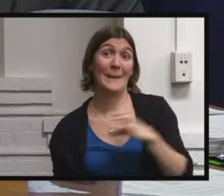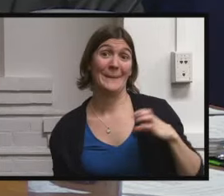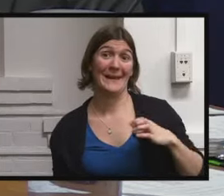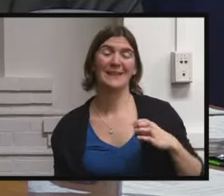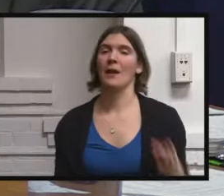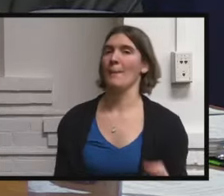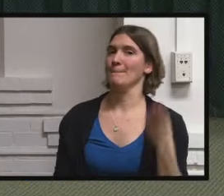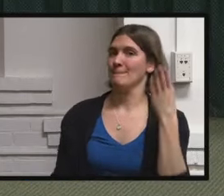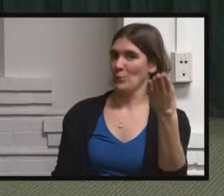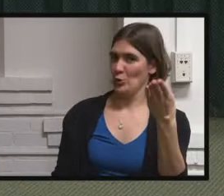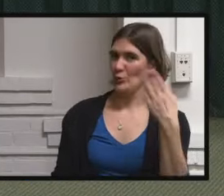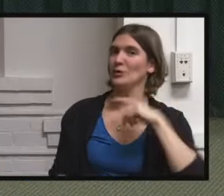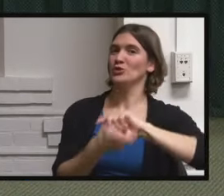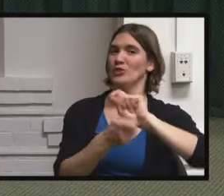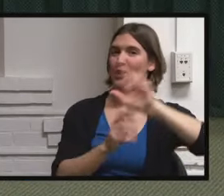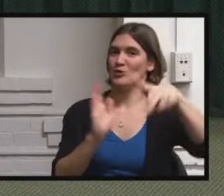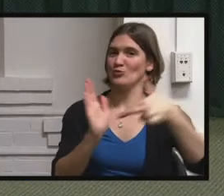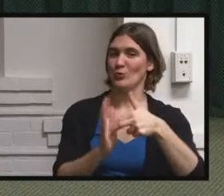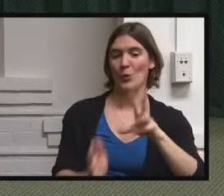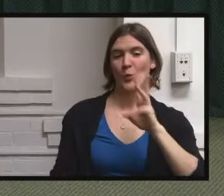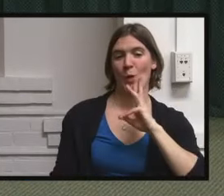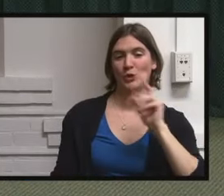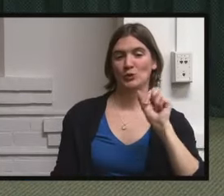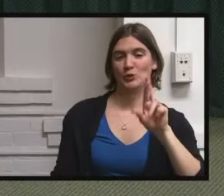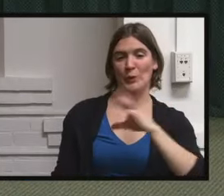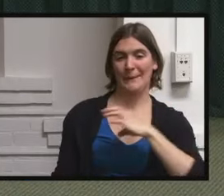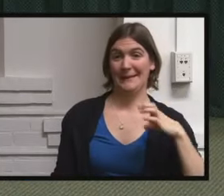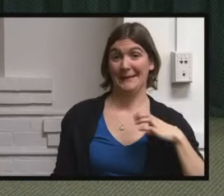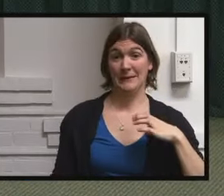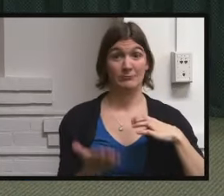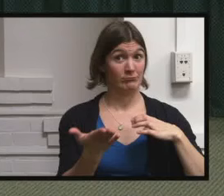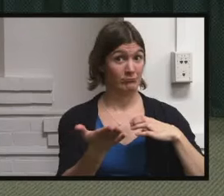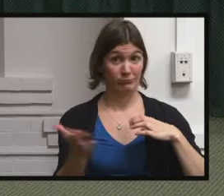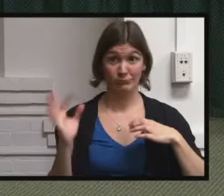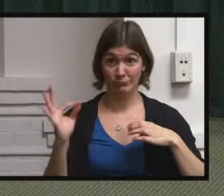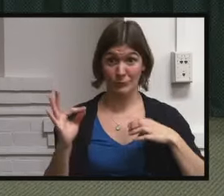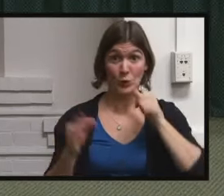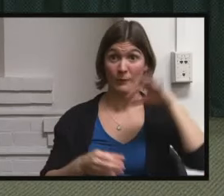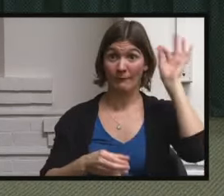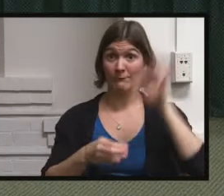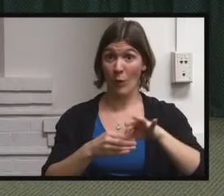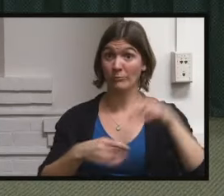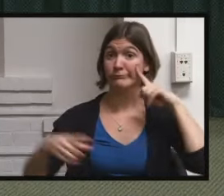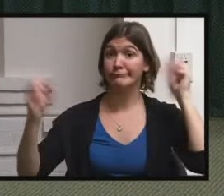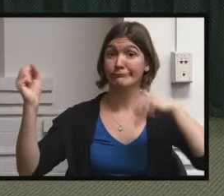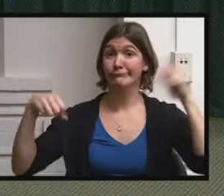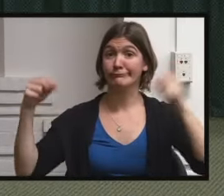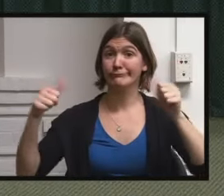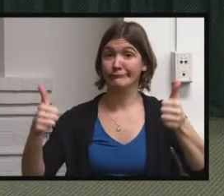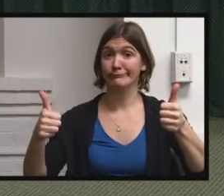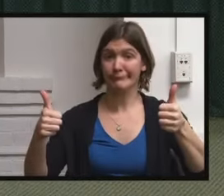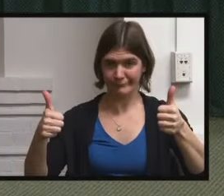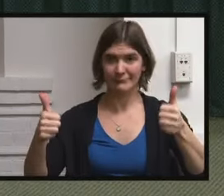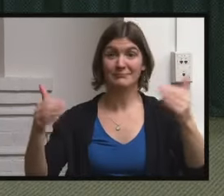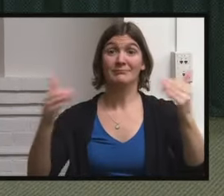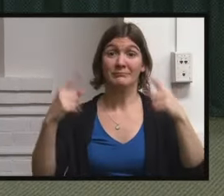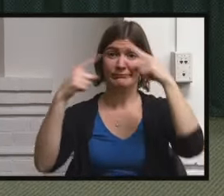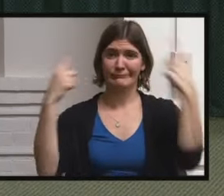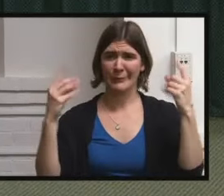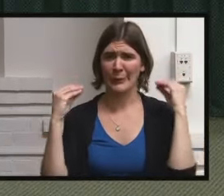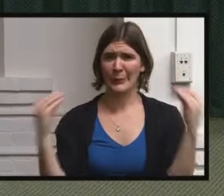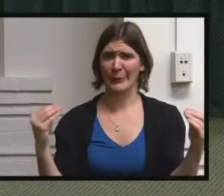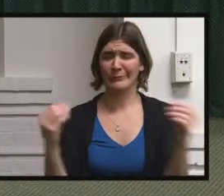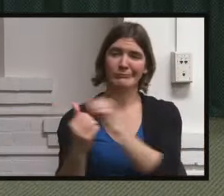I move that we convene as water and sewer commissioners. Any discussion? Hearing none, all those in favor, please say aye. Aye. Anybody